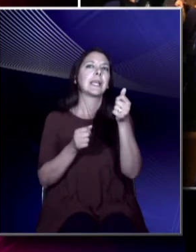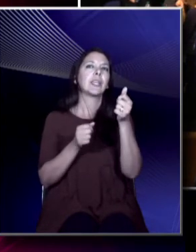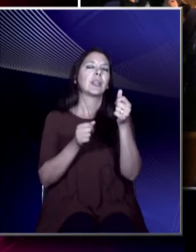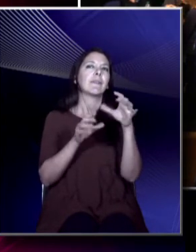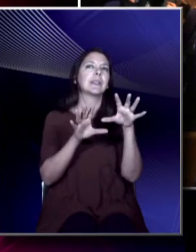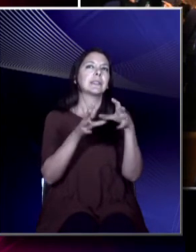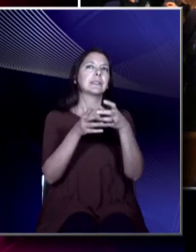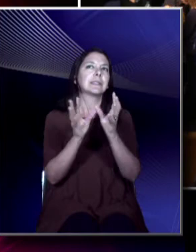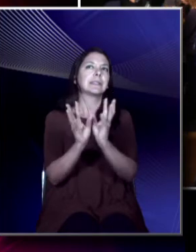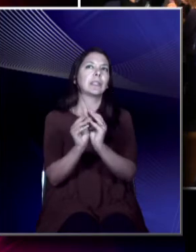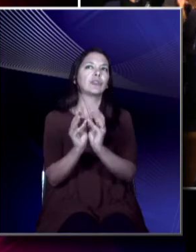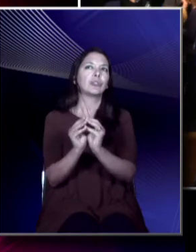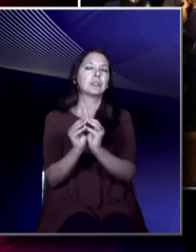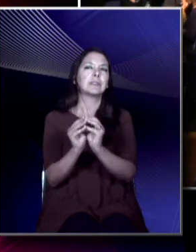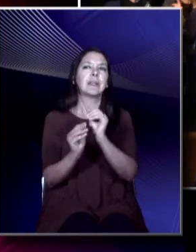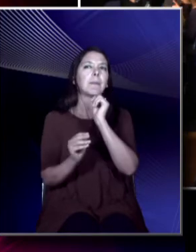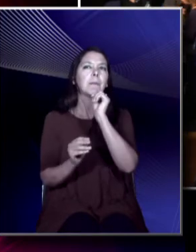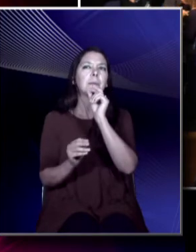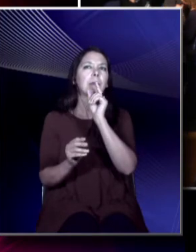Okay.